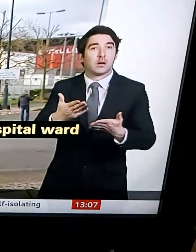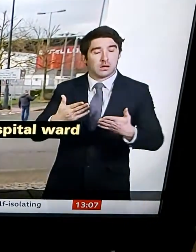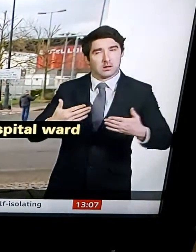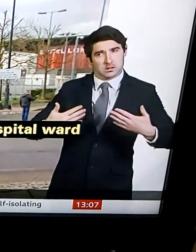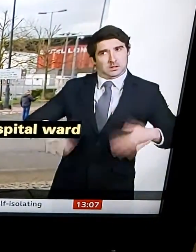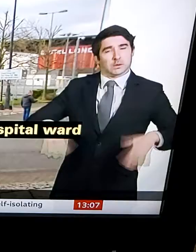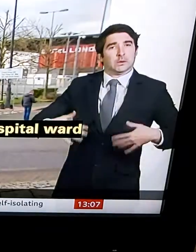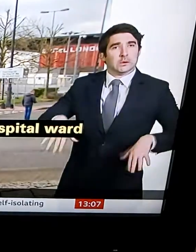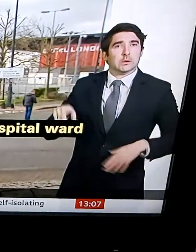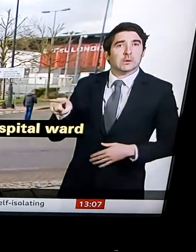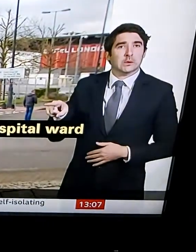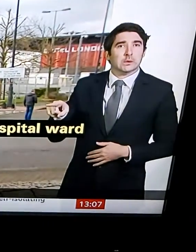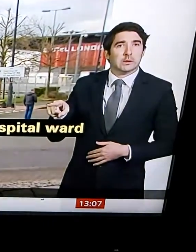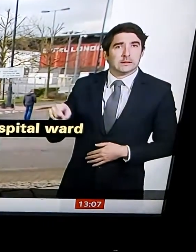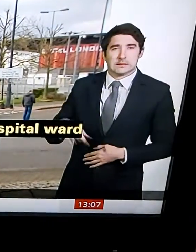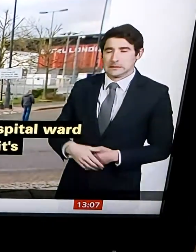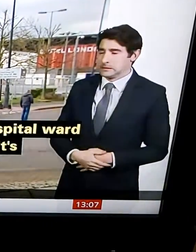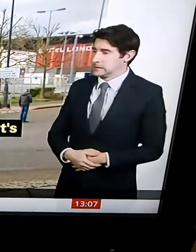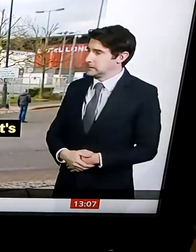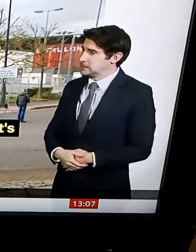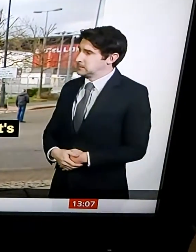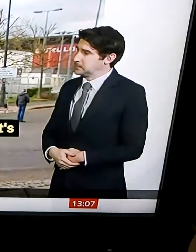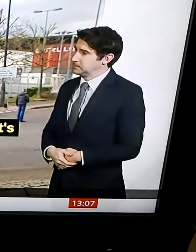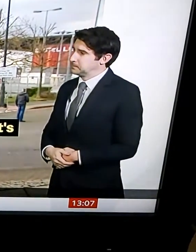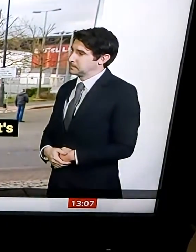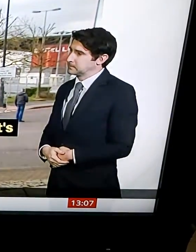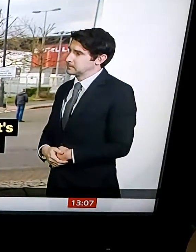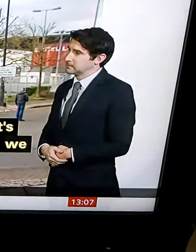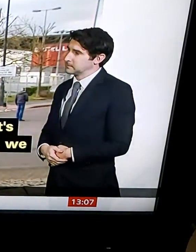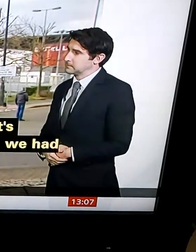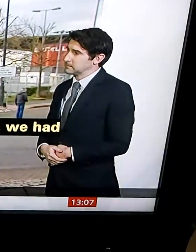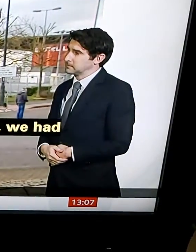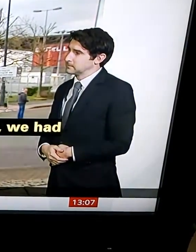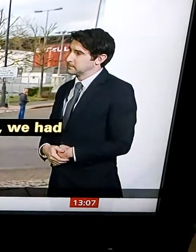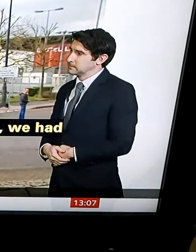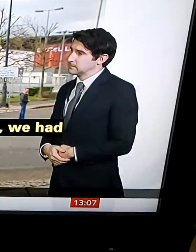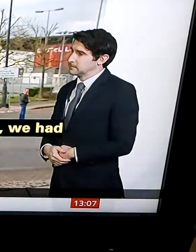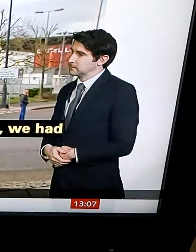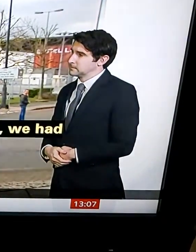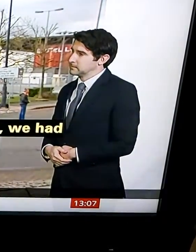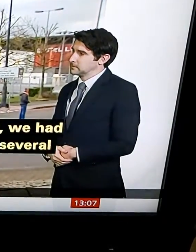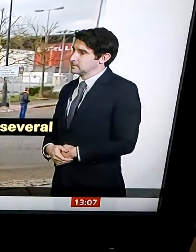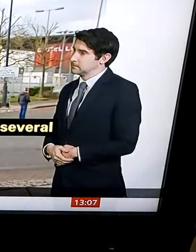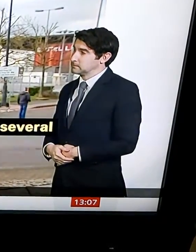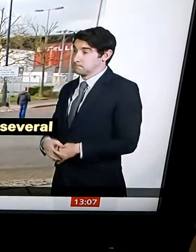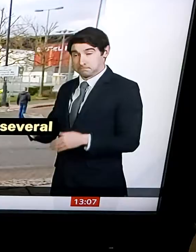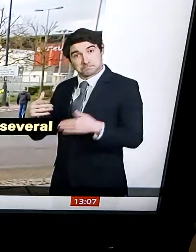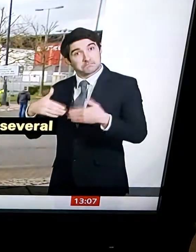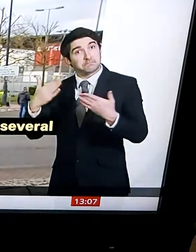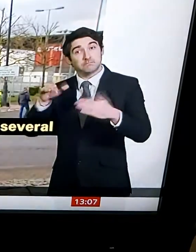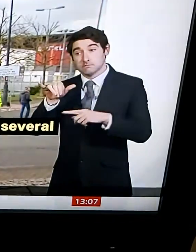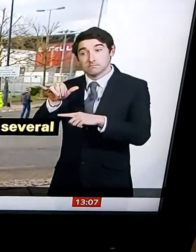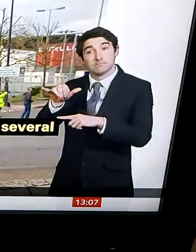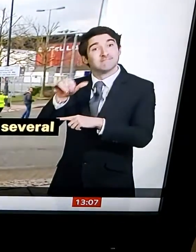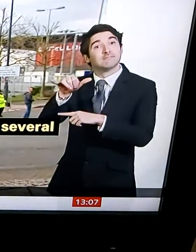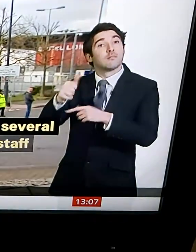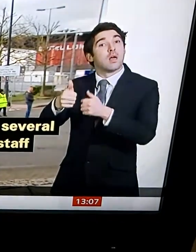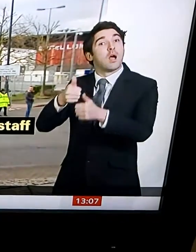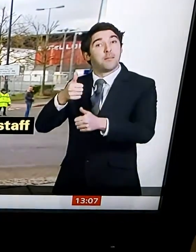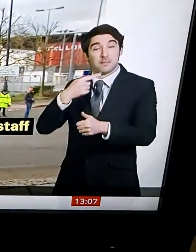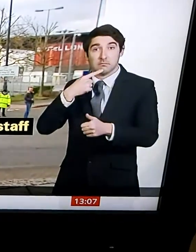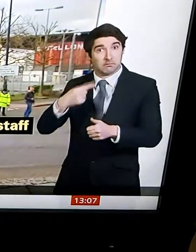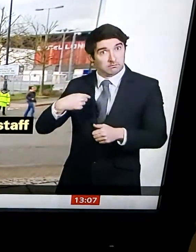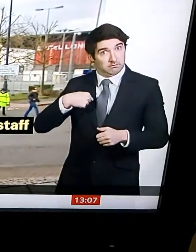intensive work. Now, today we had the news came through that several airlines have asked for their staff to volunteer to work